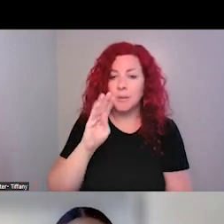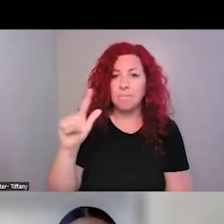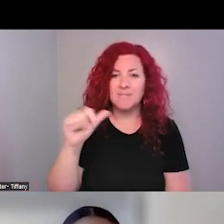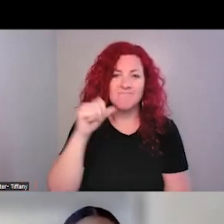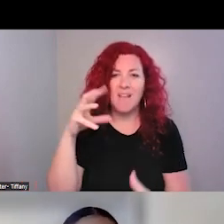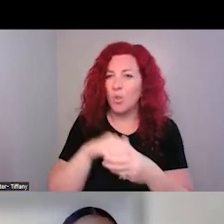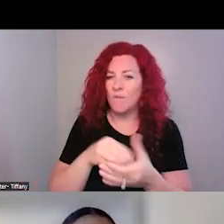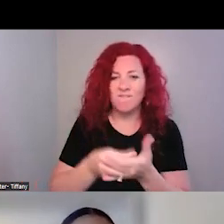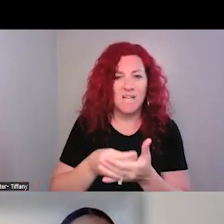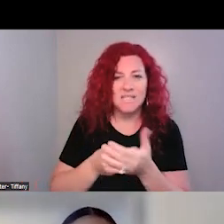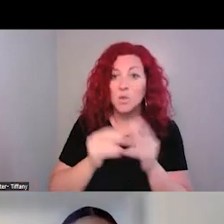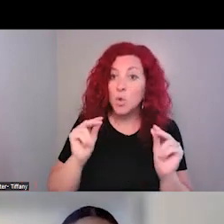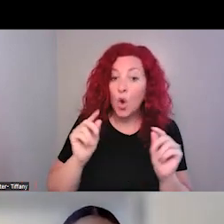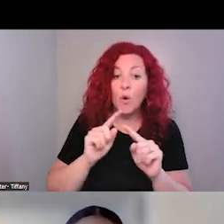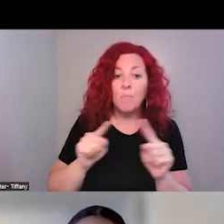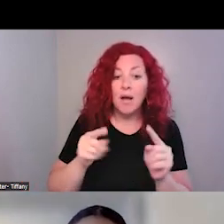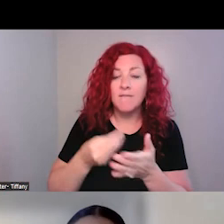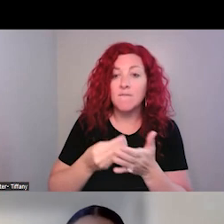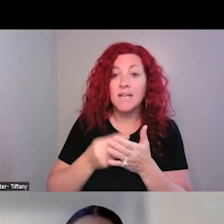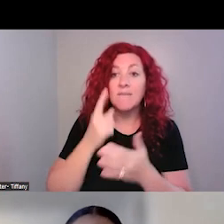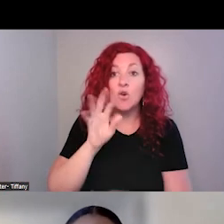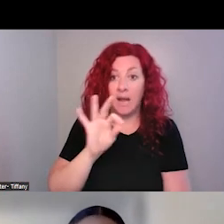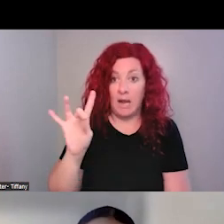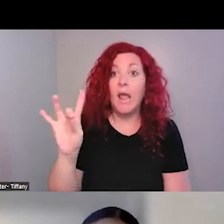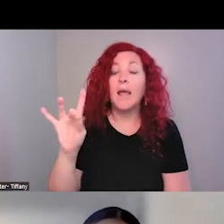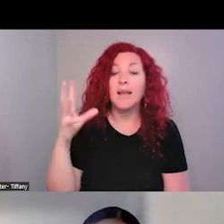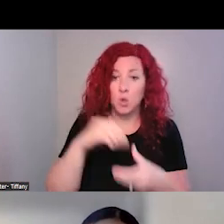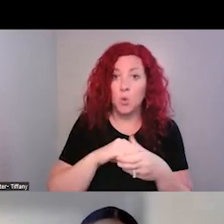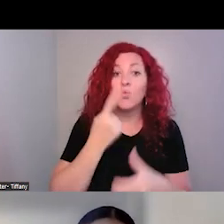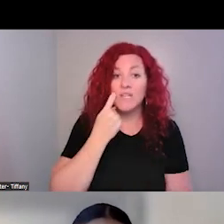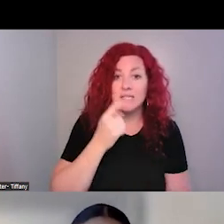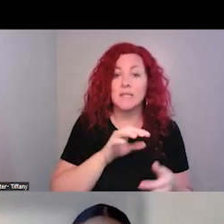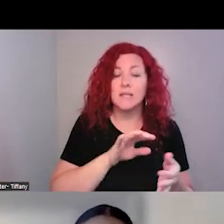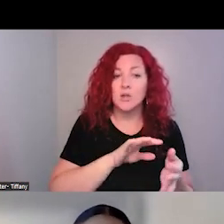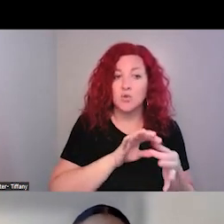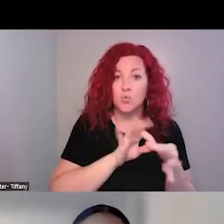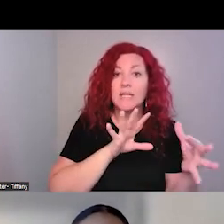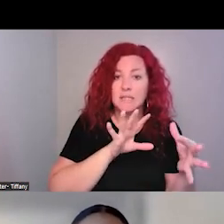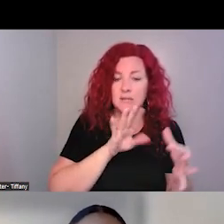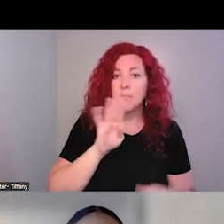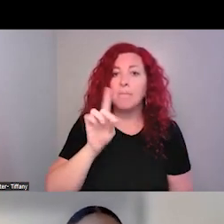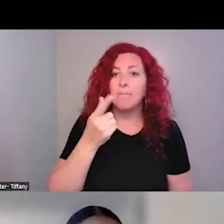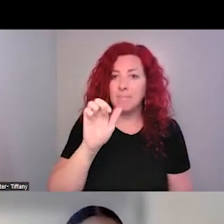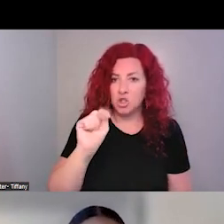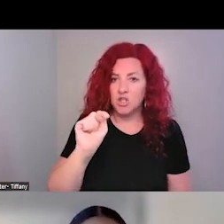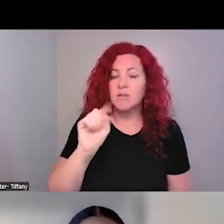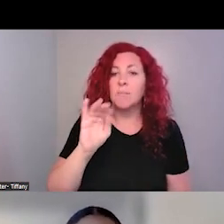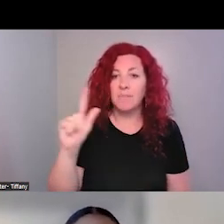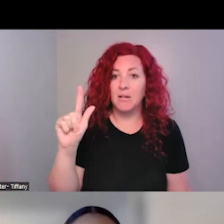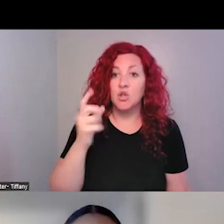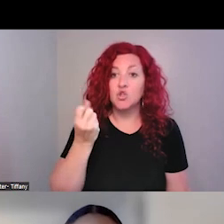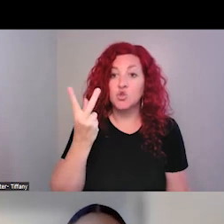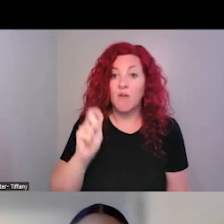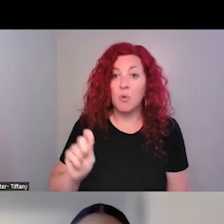include funding, the funding for 988 is included in the recently released budget bill, so for $12.8 million for